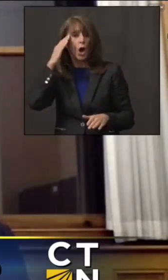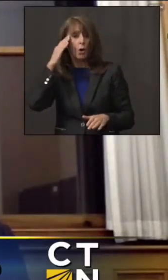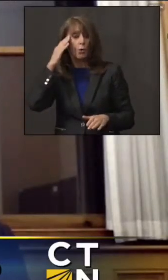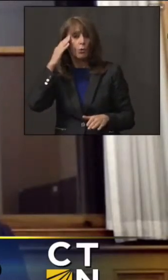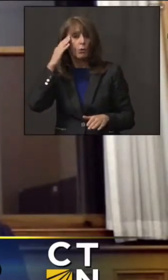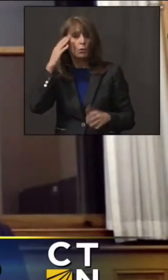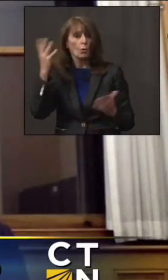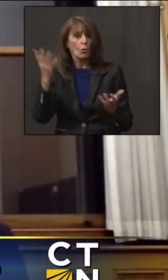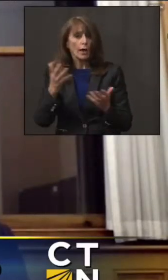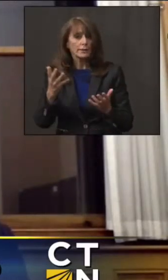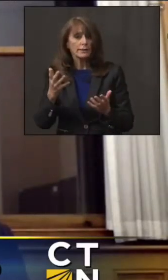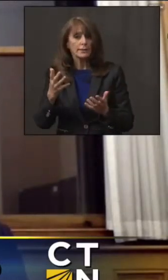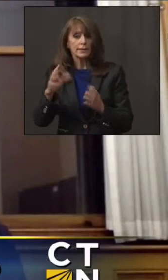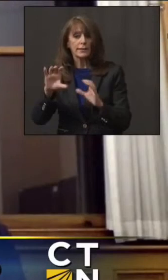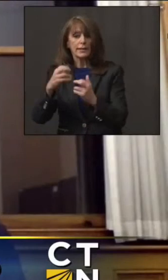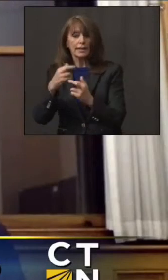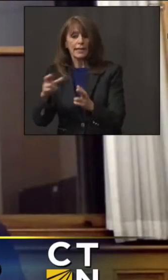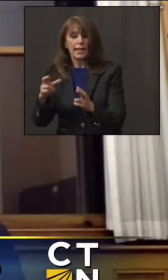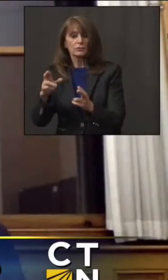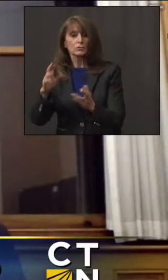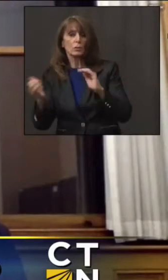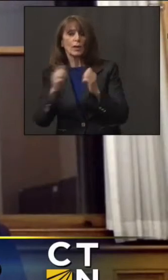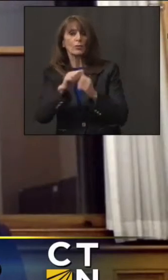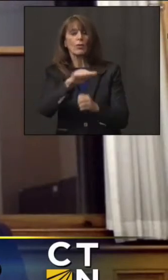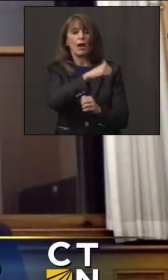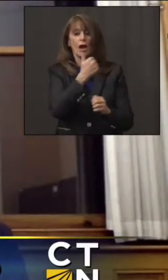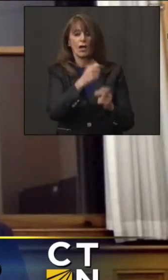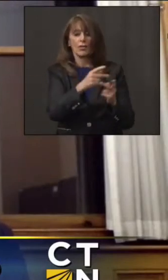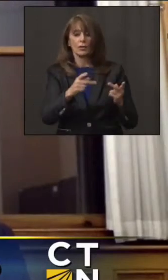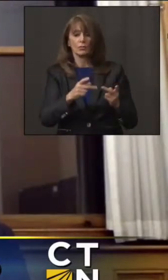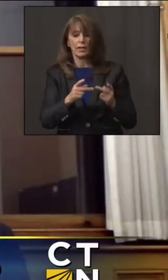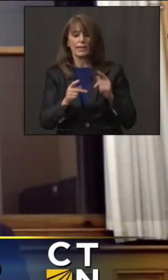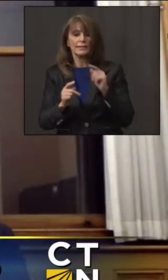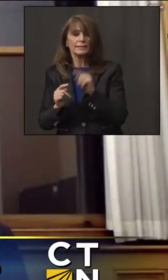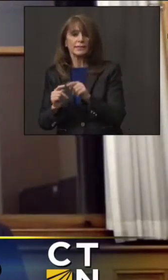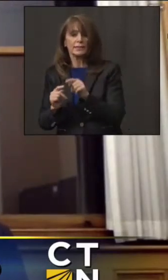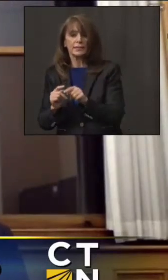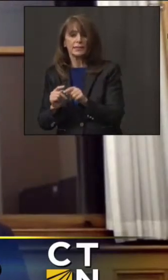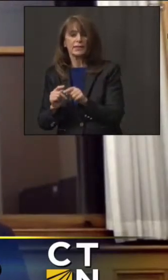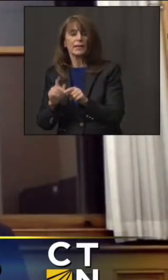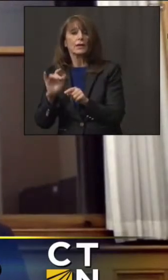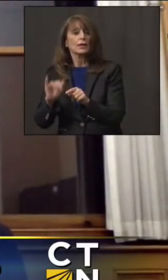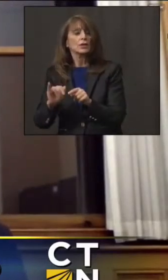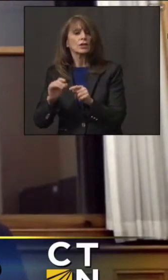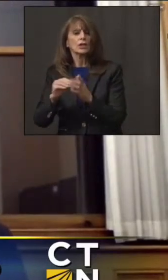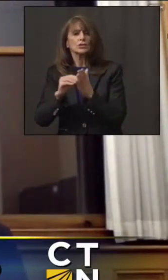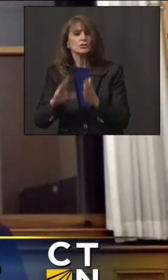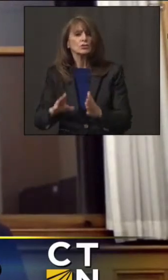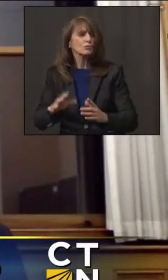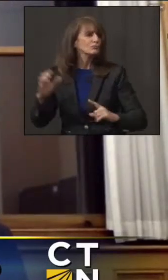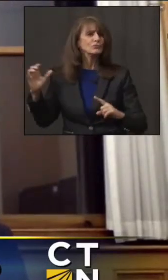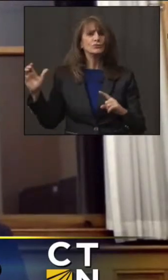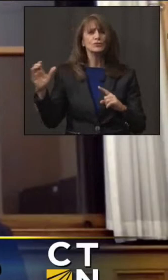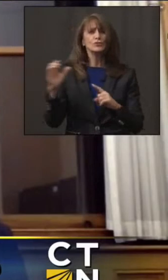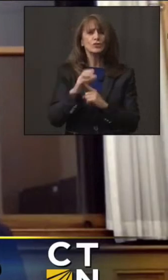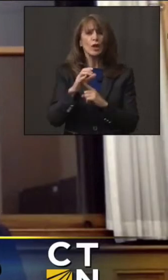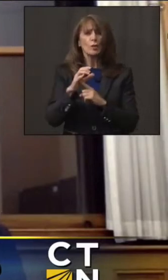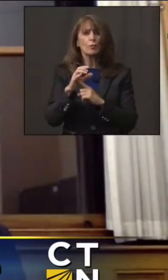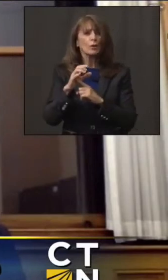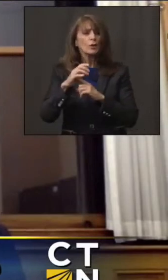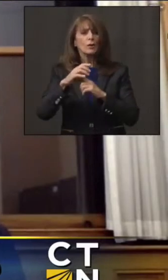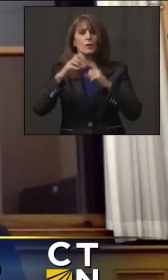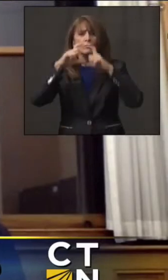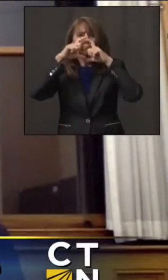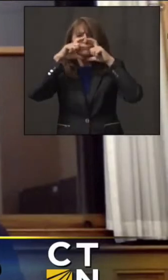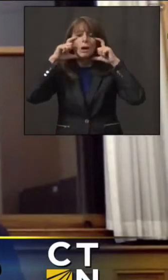difference in classrooms as opposed to some other places right now is they're incredibly good about wearing their masks. They wear it properly over their nose and mouth. They wear it